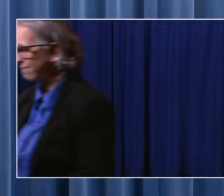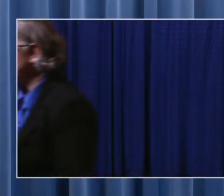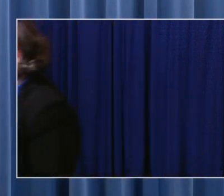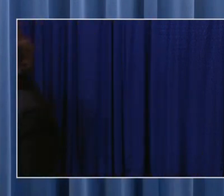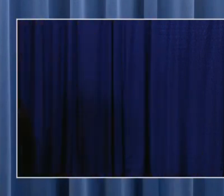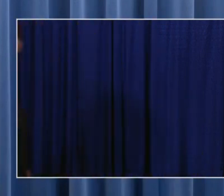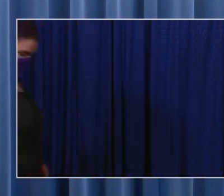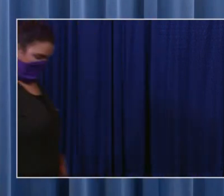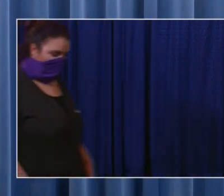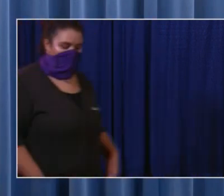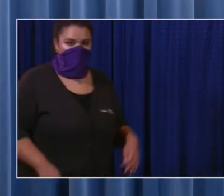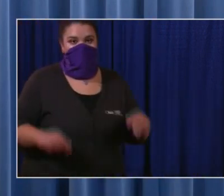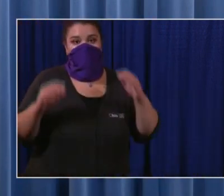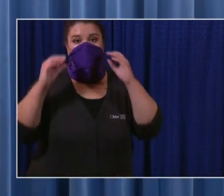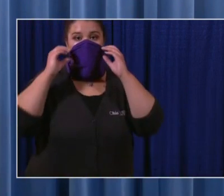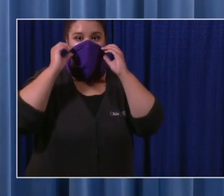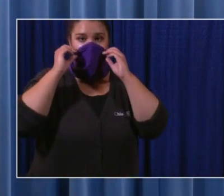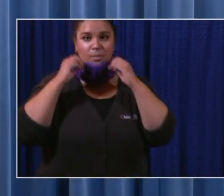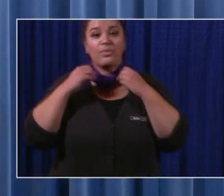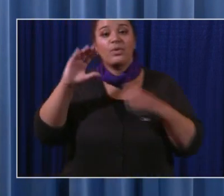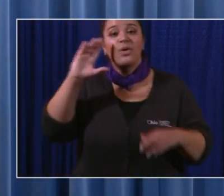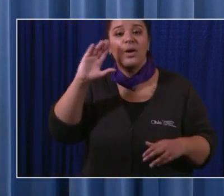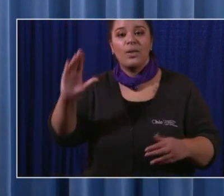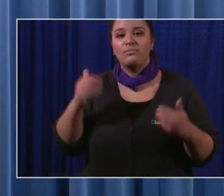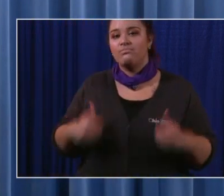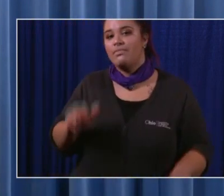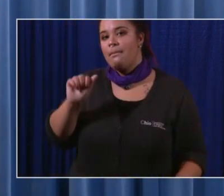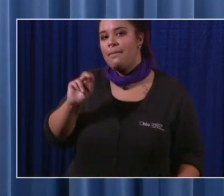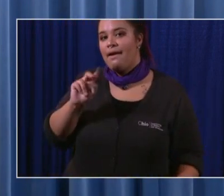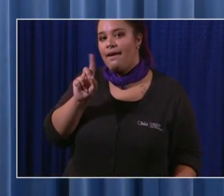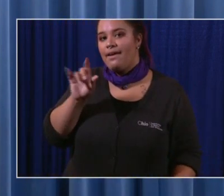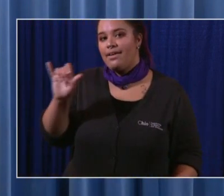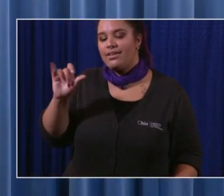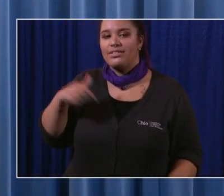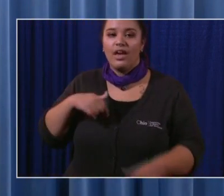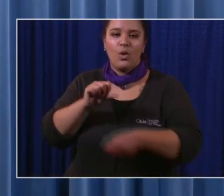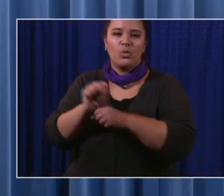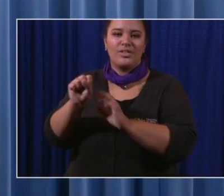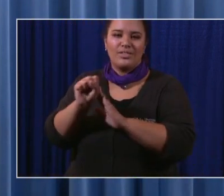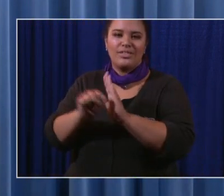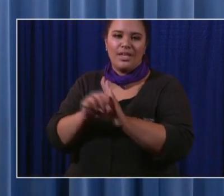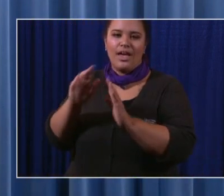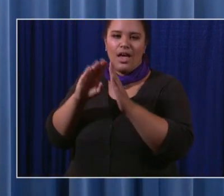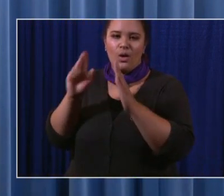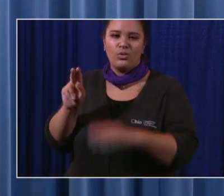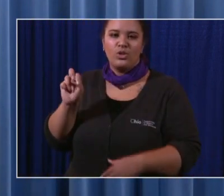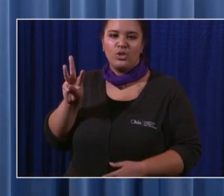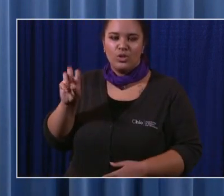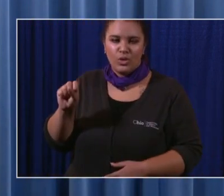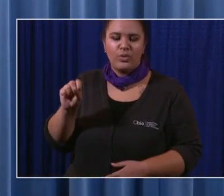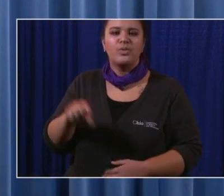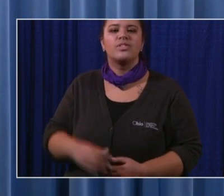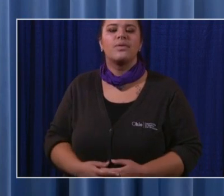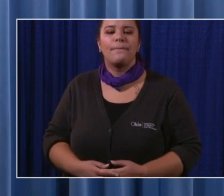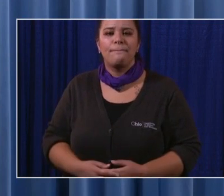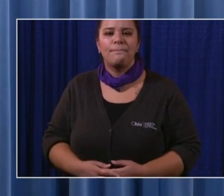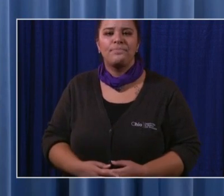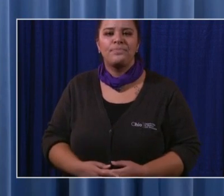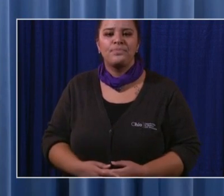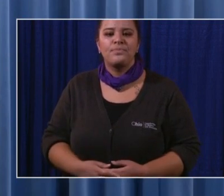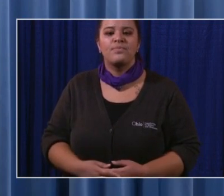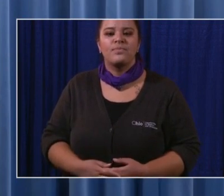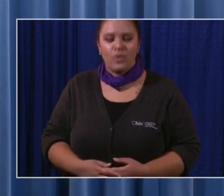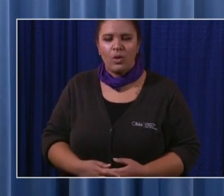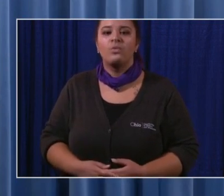Hi, Governor. Andy Chow with Ohio Public Radio and Television State House News Bureau. You were mentioning the events that lead to the